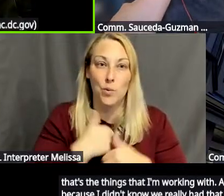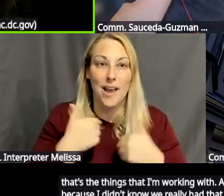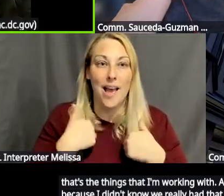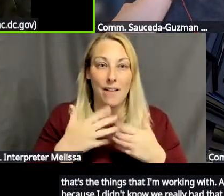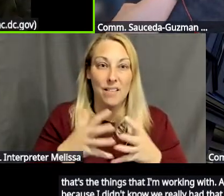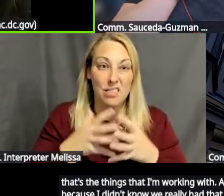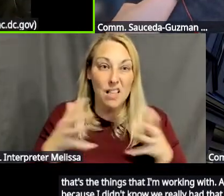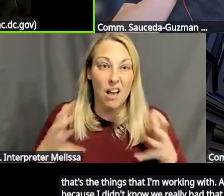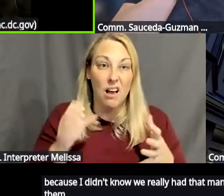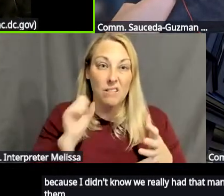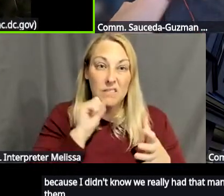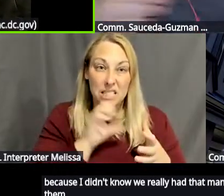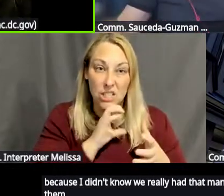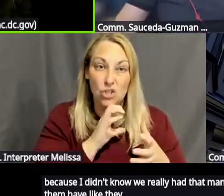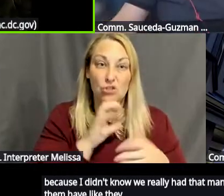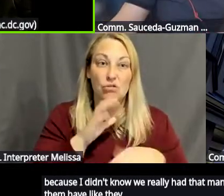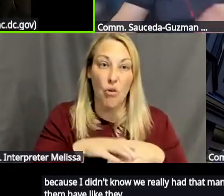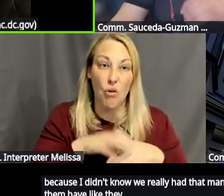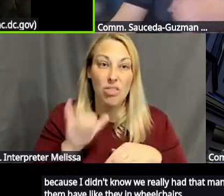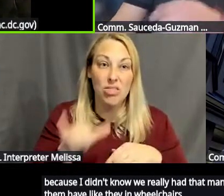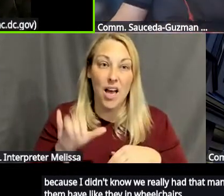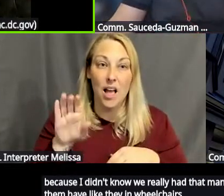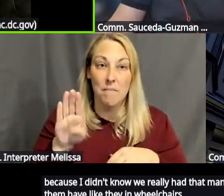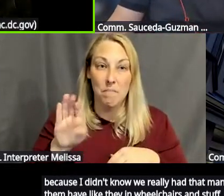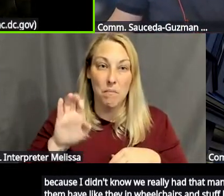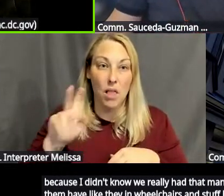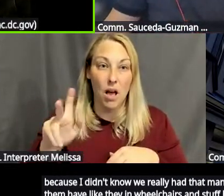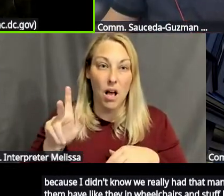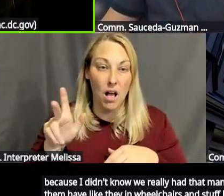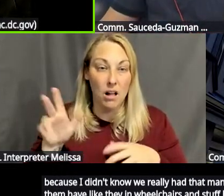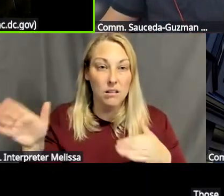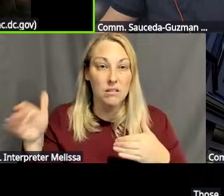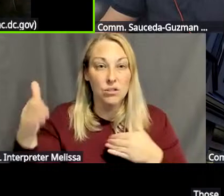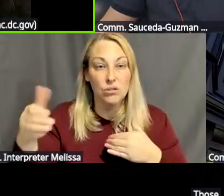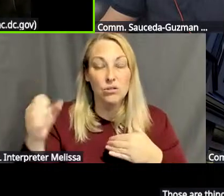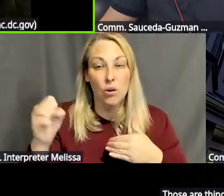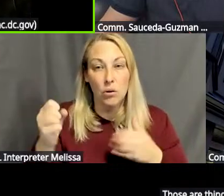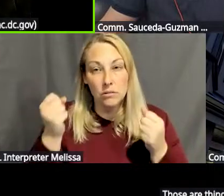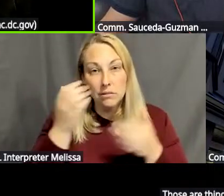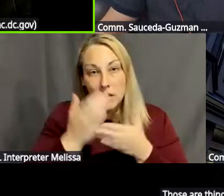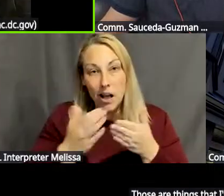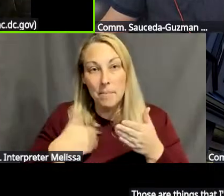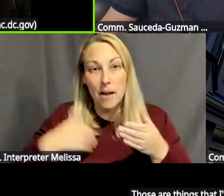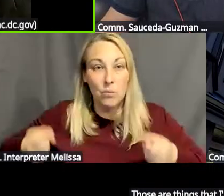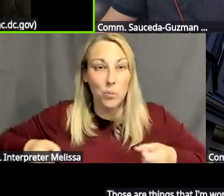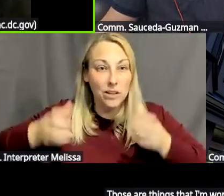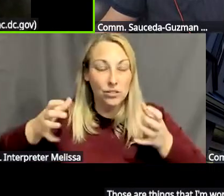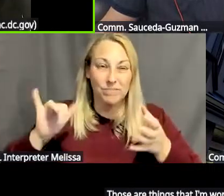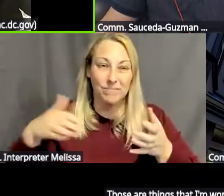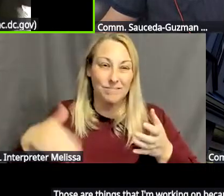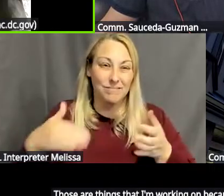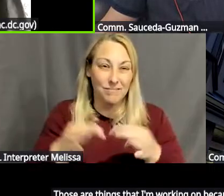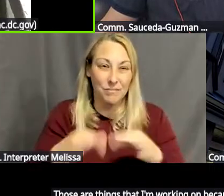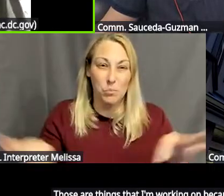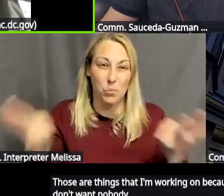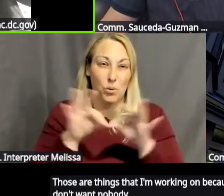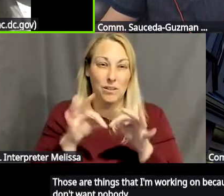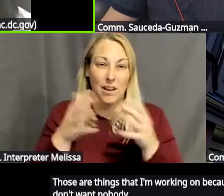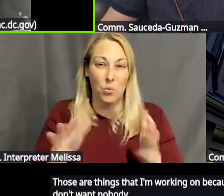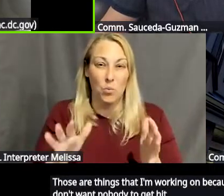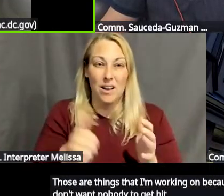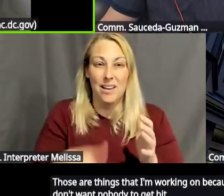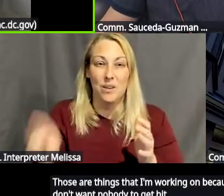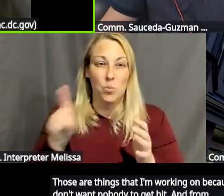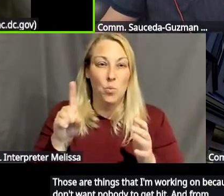have like they in wheelchairs and stuff like that. So those are things that I'm working on because it's really important because I don't want nobody to get hit. And from what some of